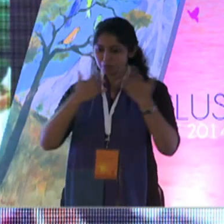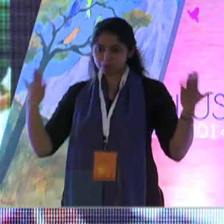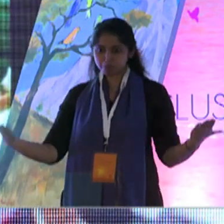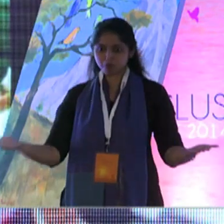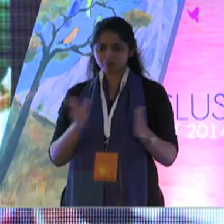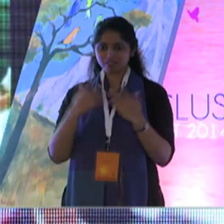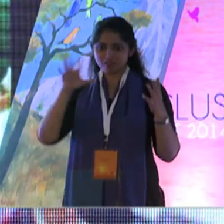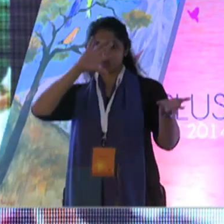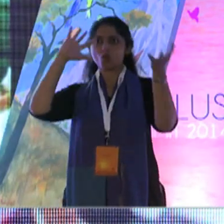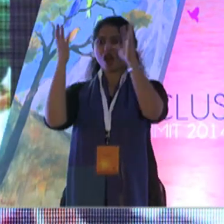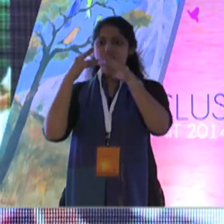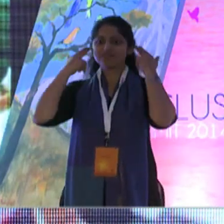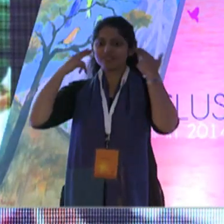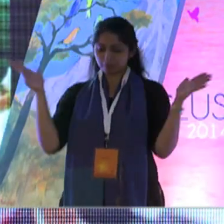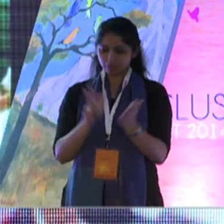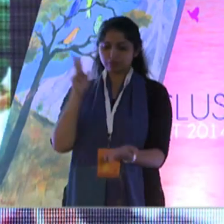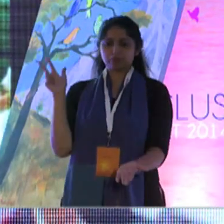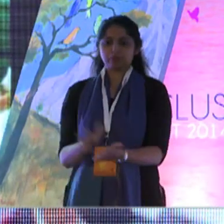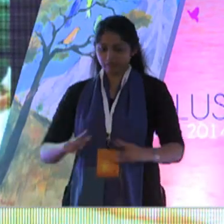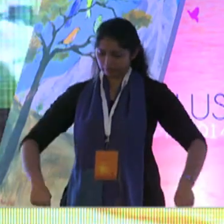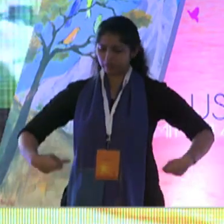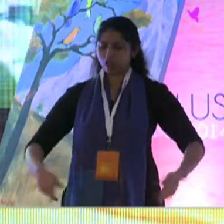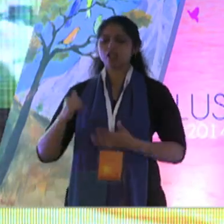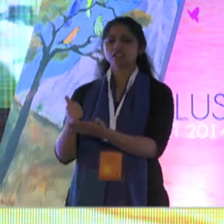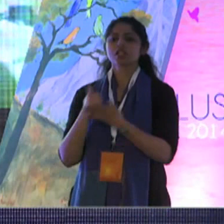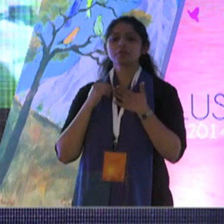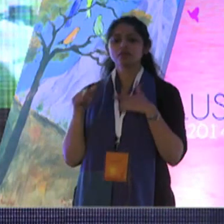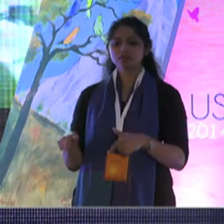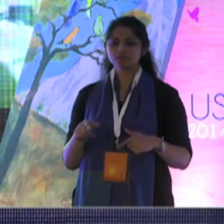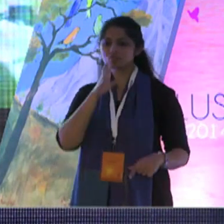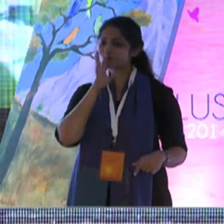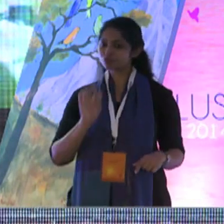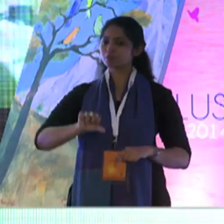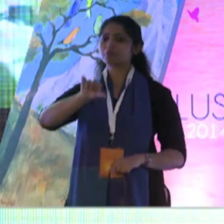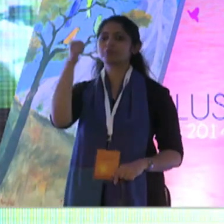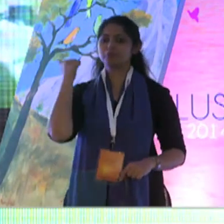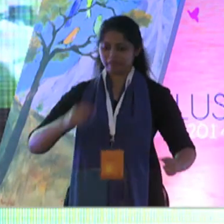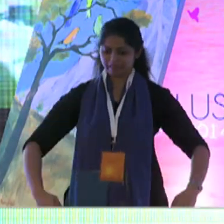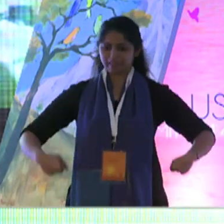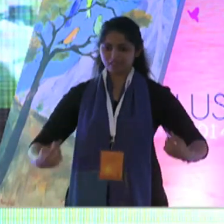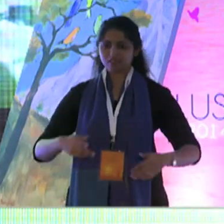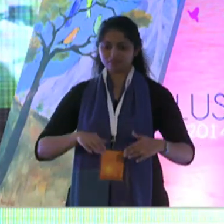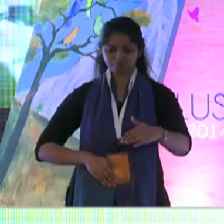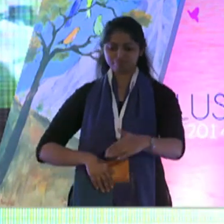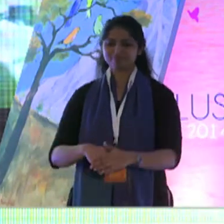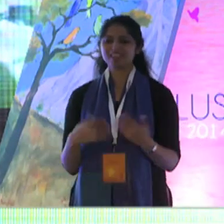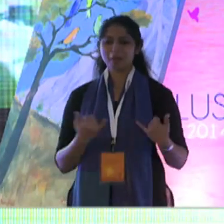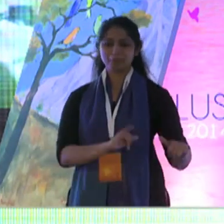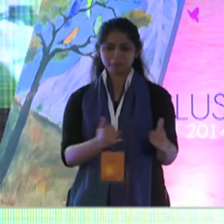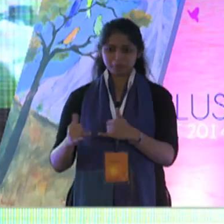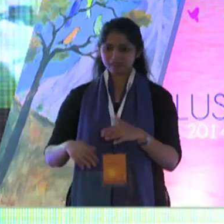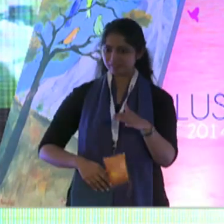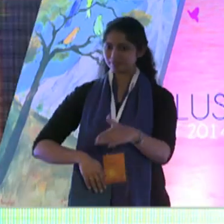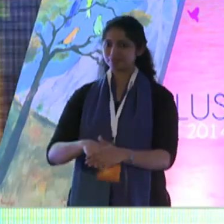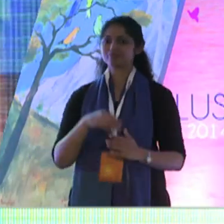She did all of this with the support of her 2 wheels. She's a successful paraplegic sportswoman. She's